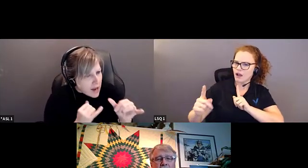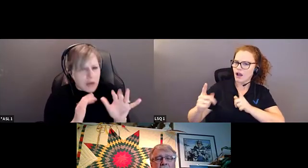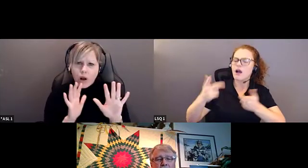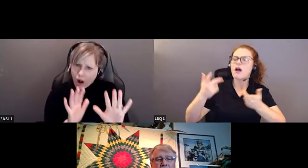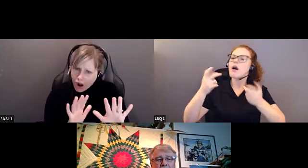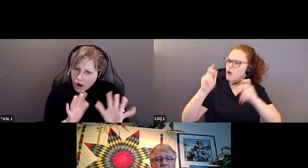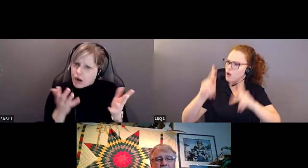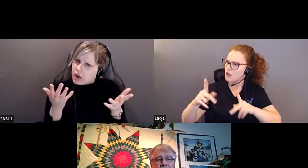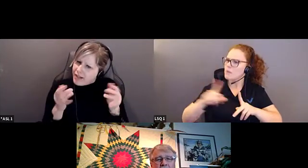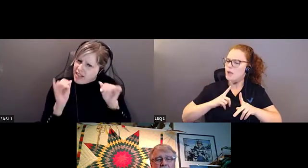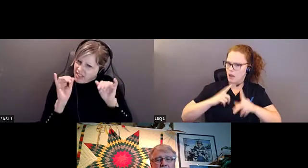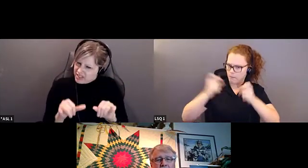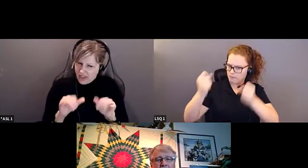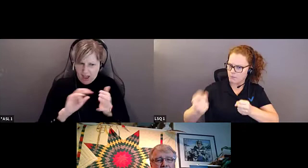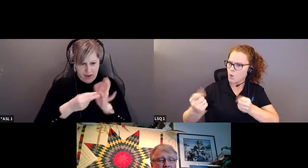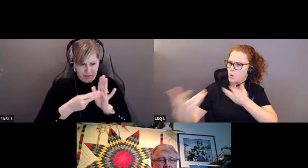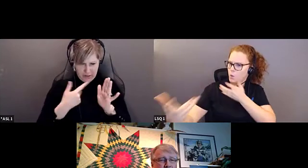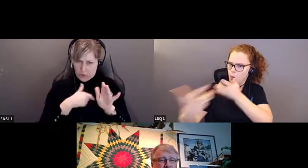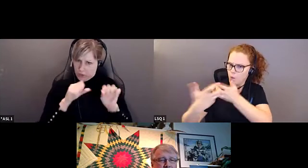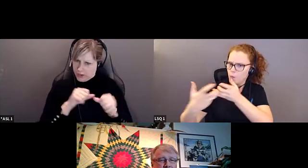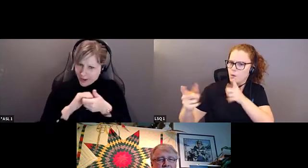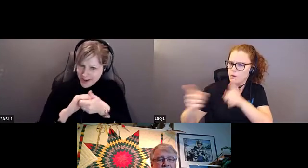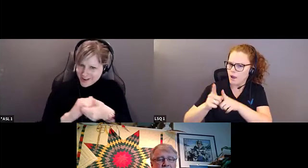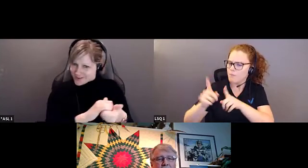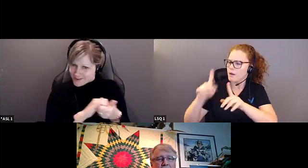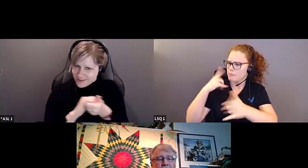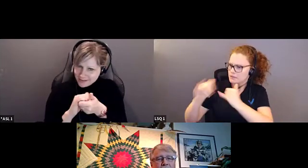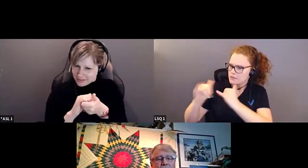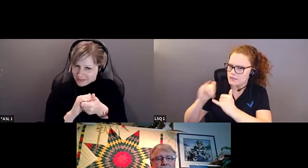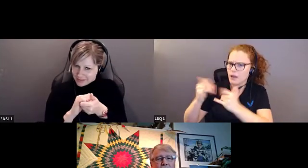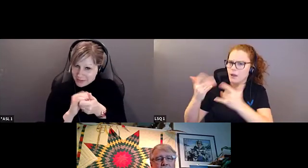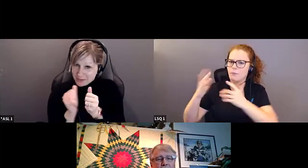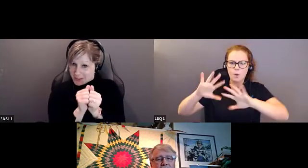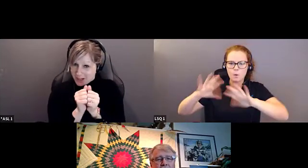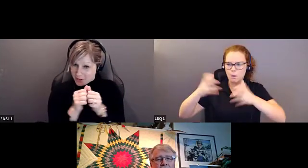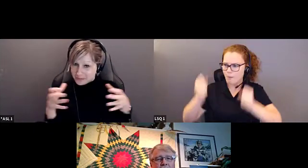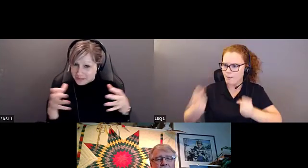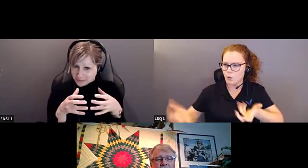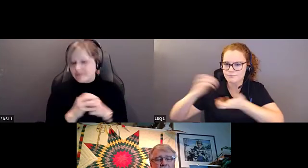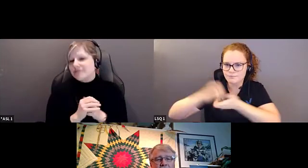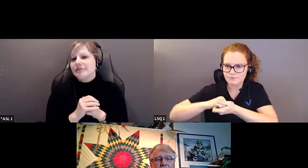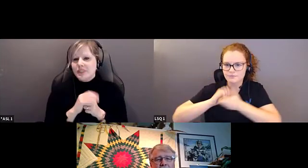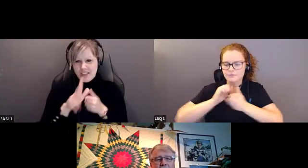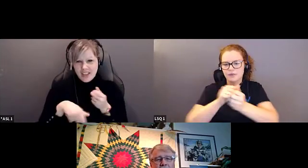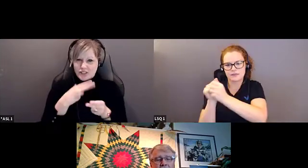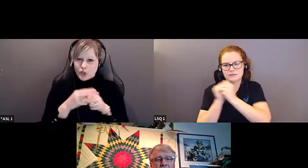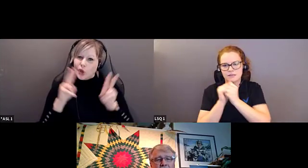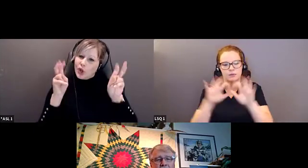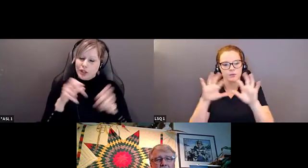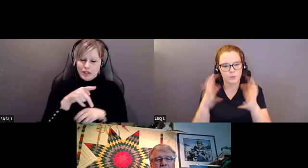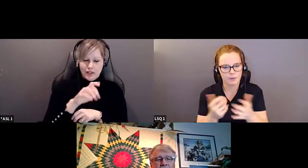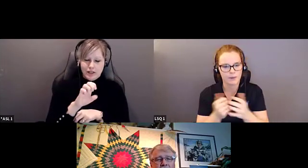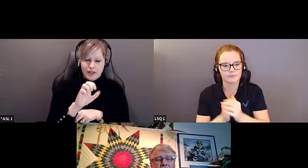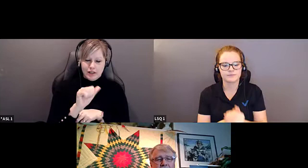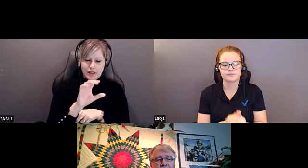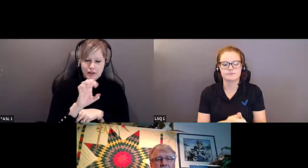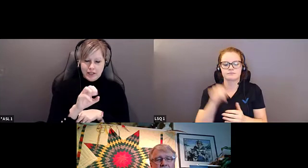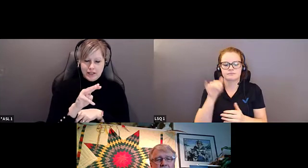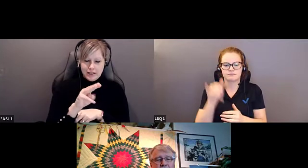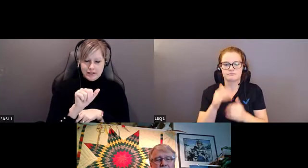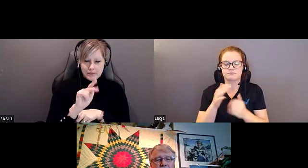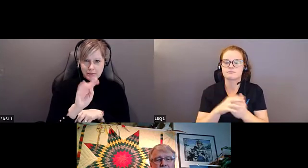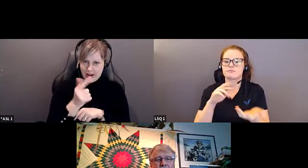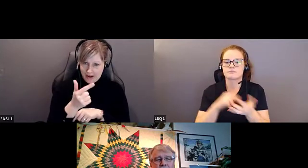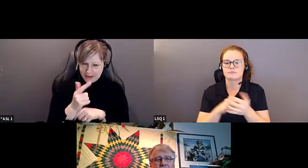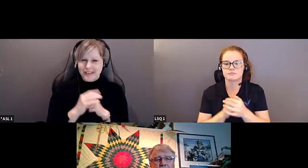What can then bring us together? And that ultimately is what I refer to as a process of peacemaking. So in these teachings that